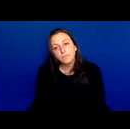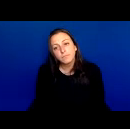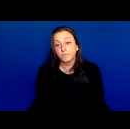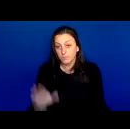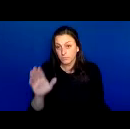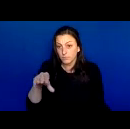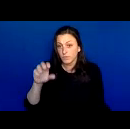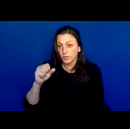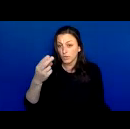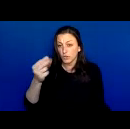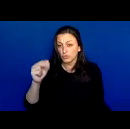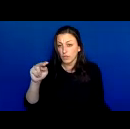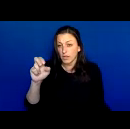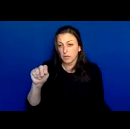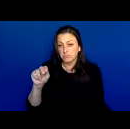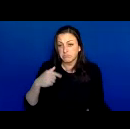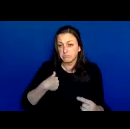Shannon, I don't believe we can hear you.